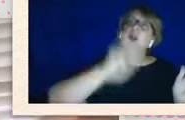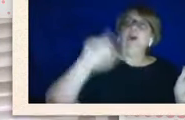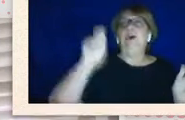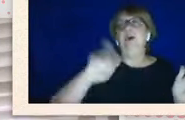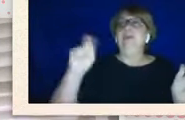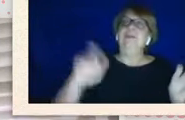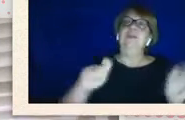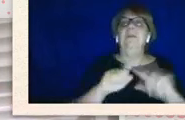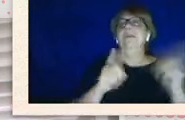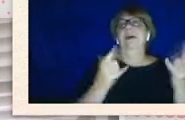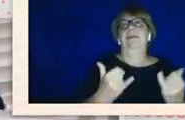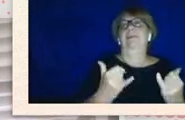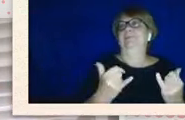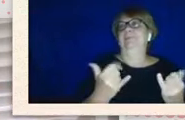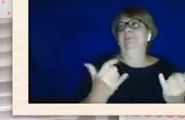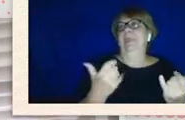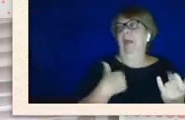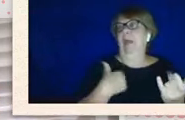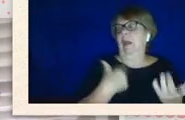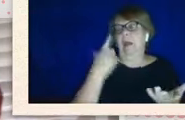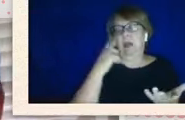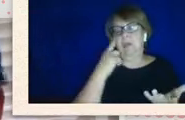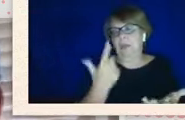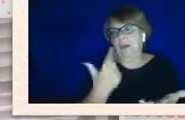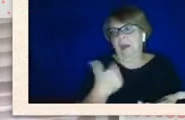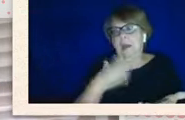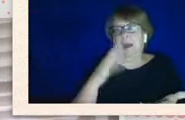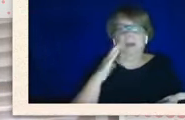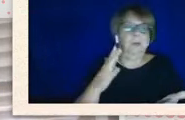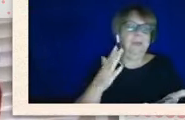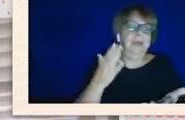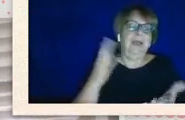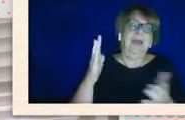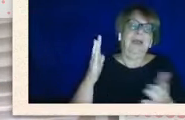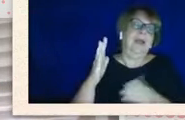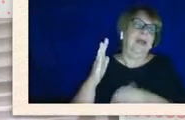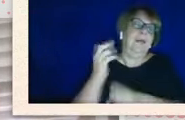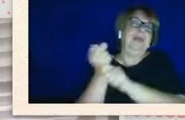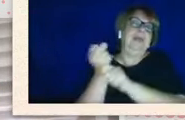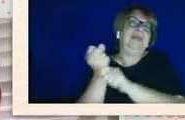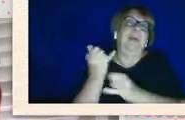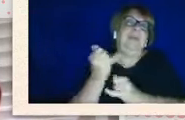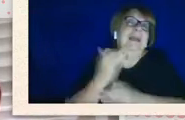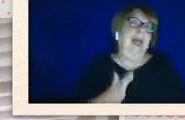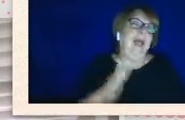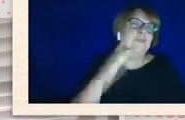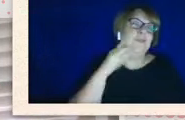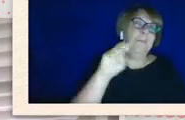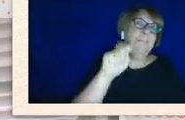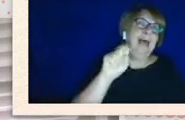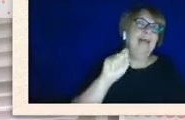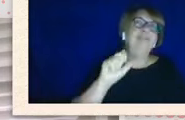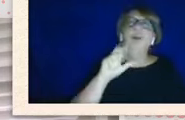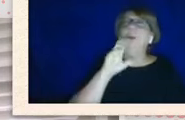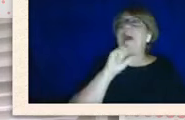I believed I was going to be the shortstop for the Mets, and by the age 20, my signature looked like Ron